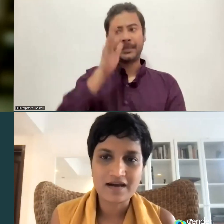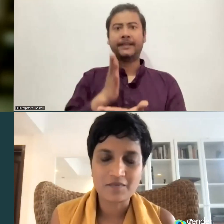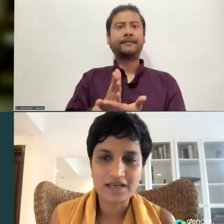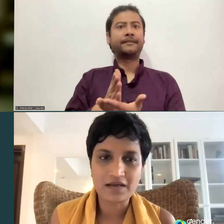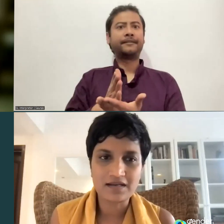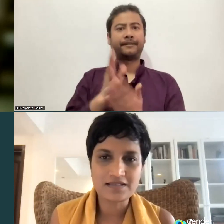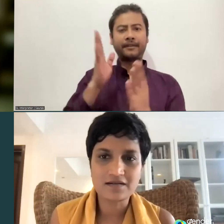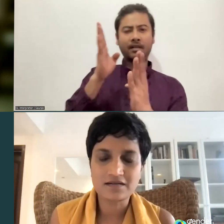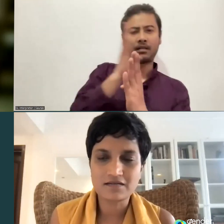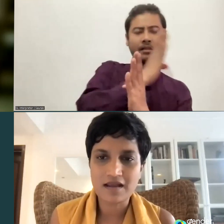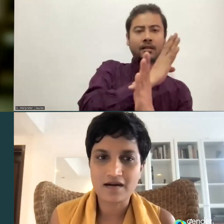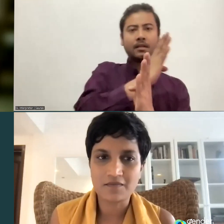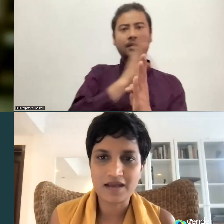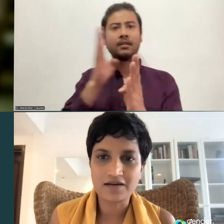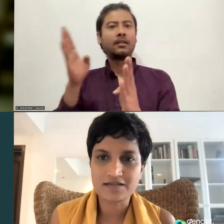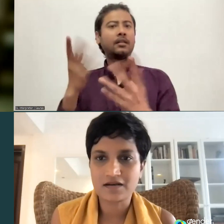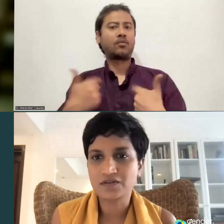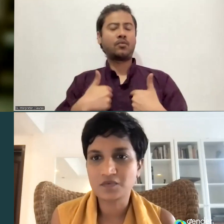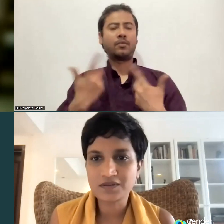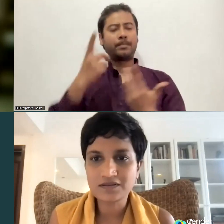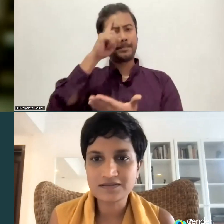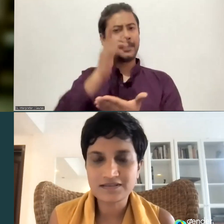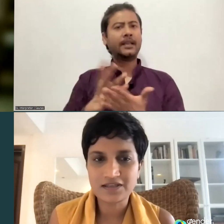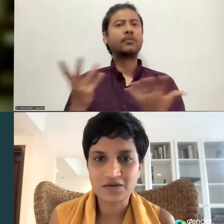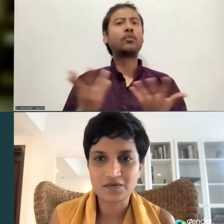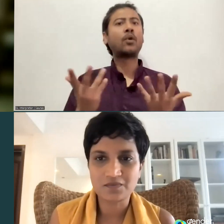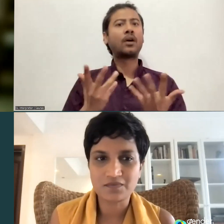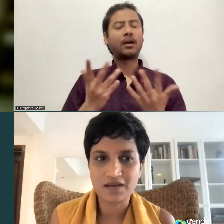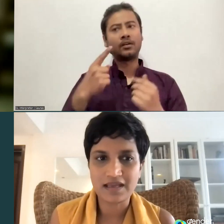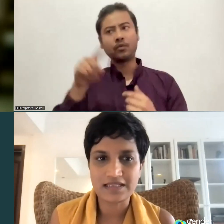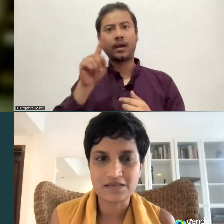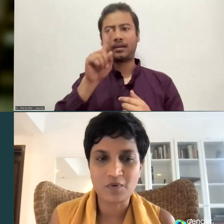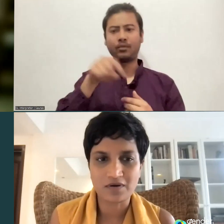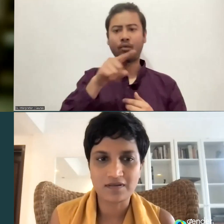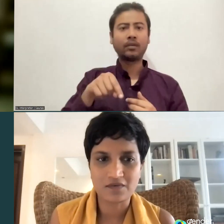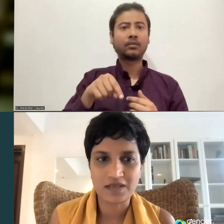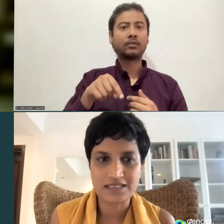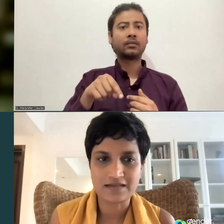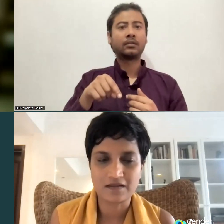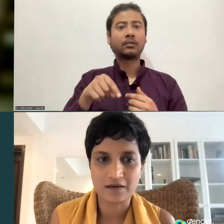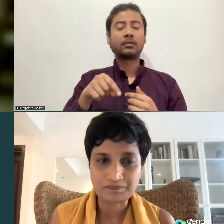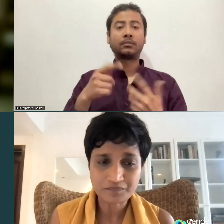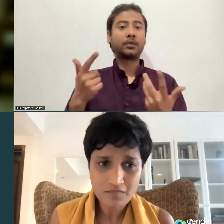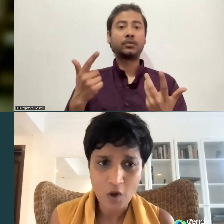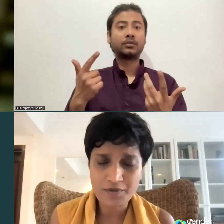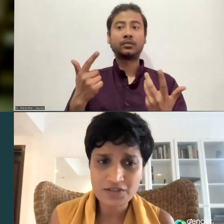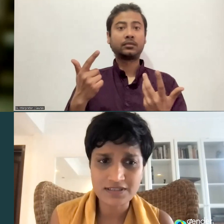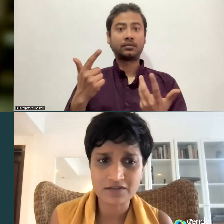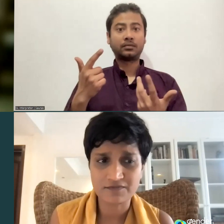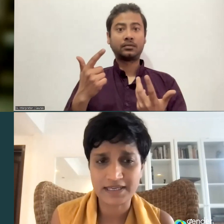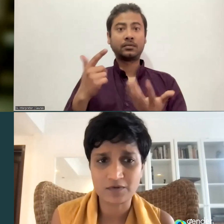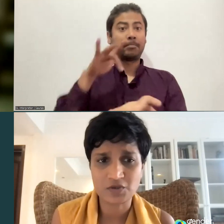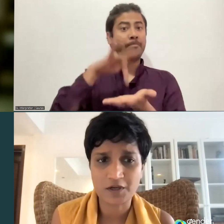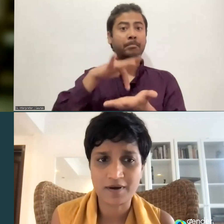I mean, in certain areas around the world, it's important that we take the opportunity